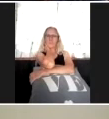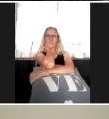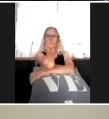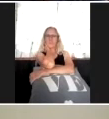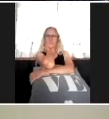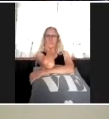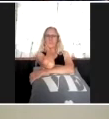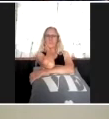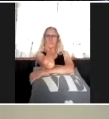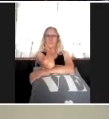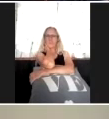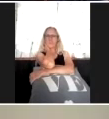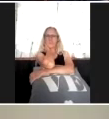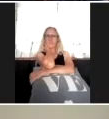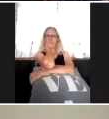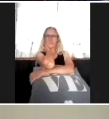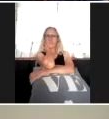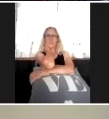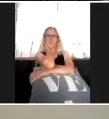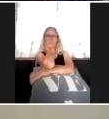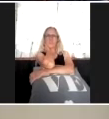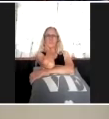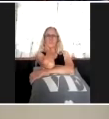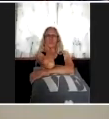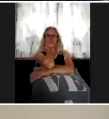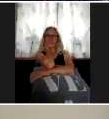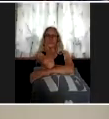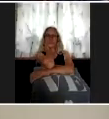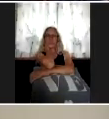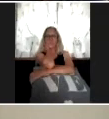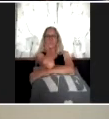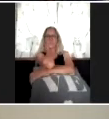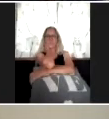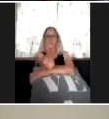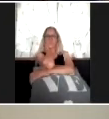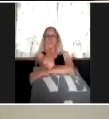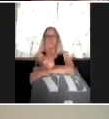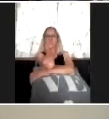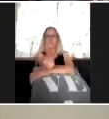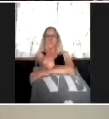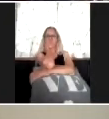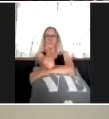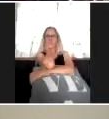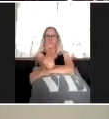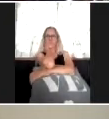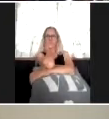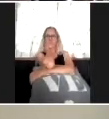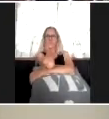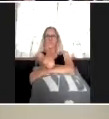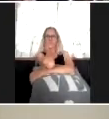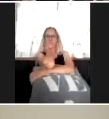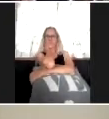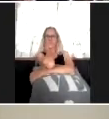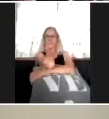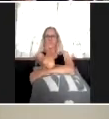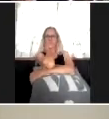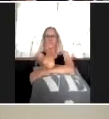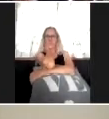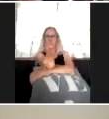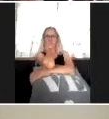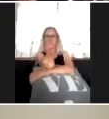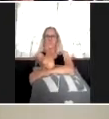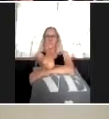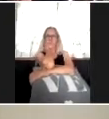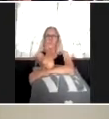spirit. So in the spirit, we are created in his image and likeness, just like him.